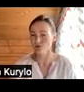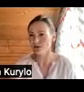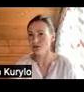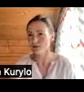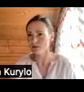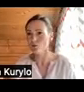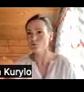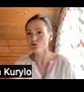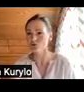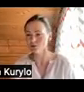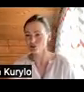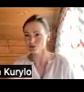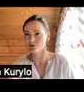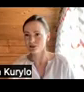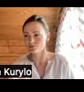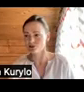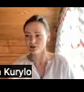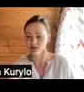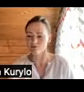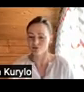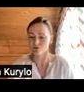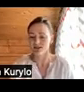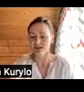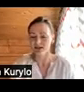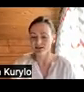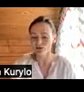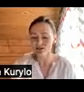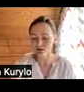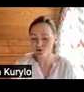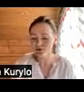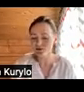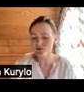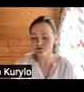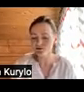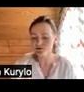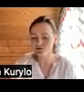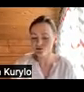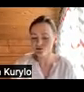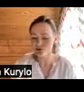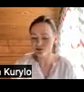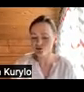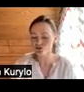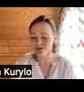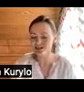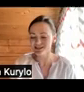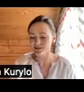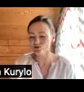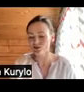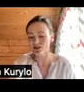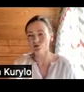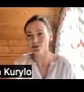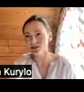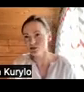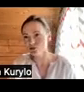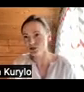sometimes there were questions that allowed comments without any limitations for the multiple choice the